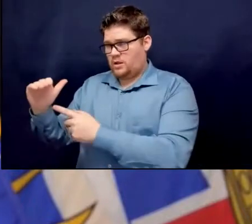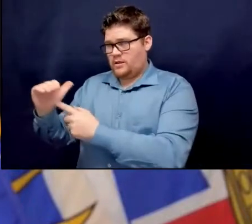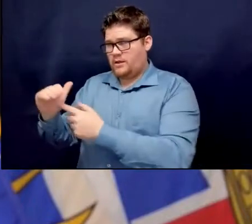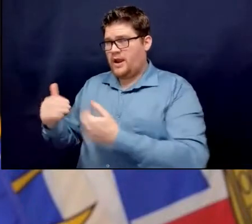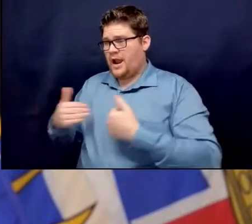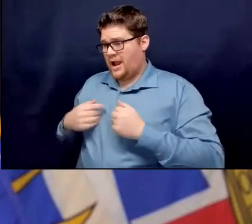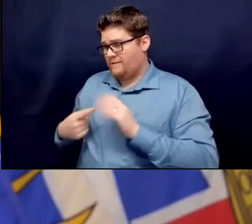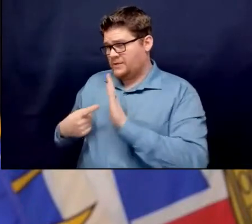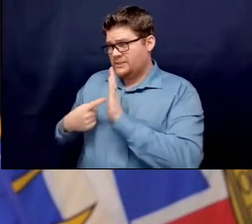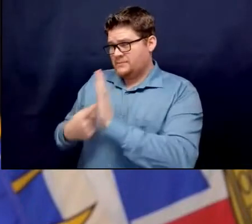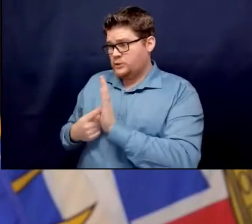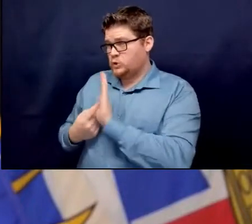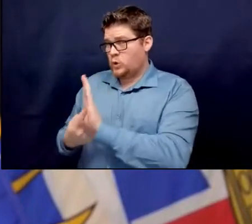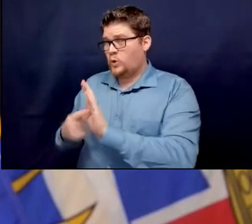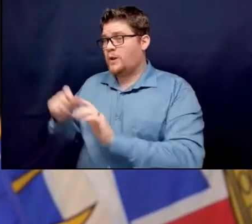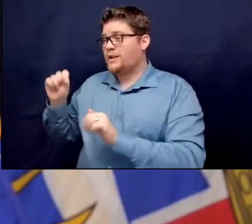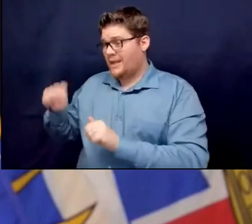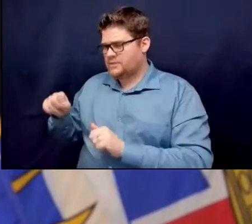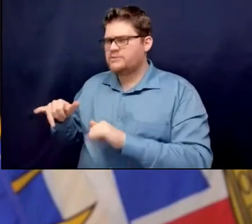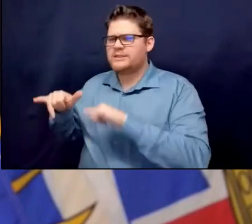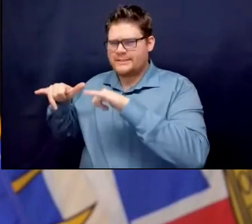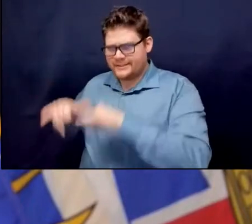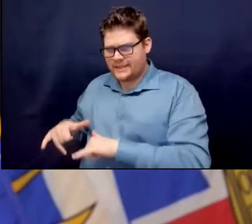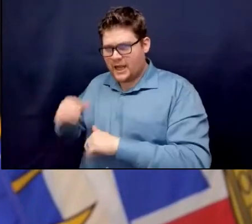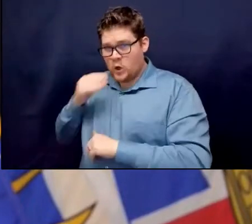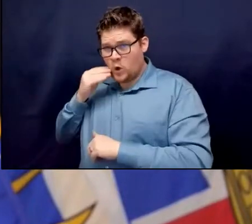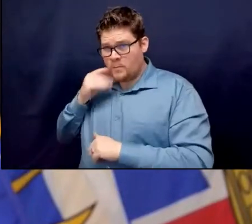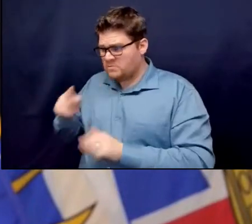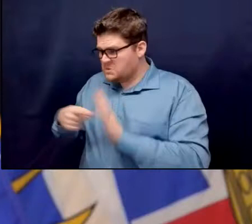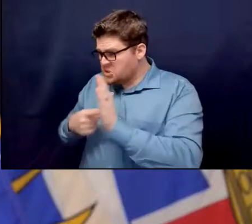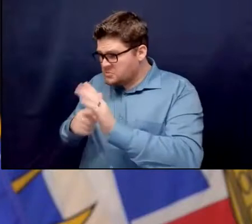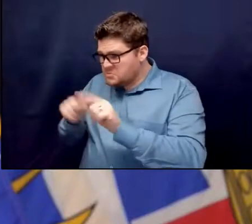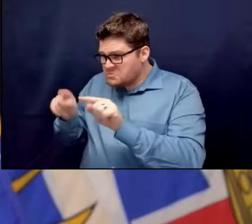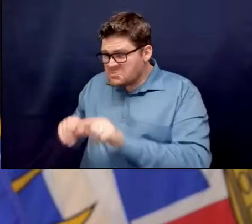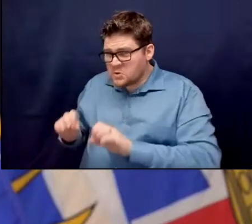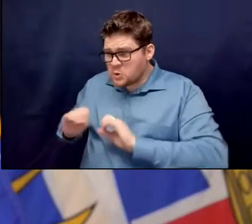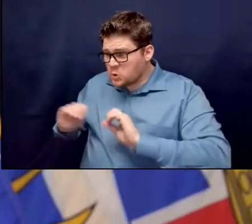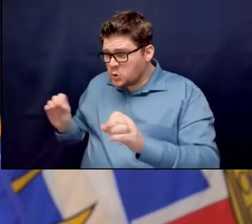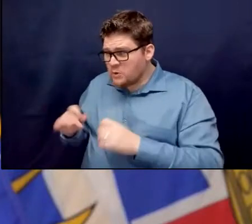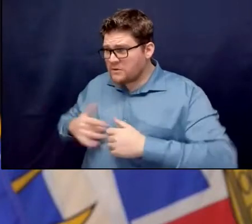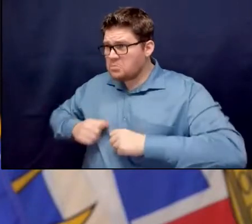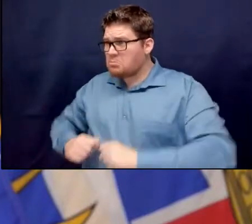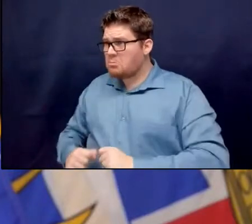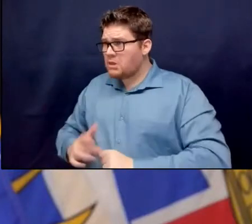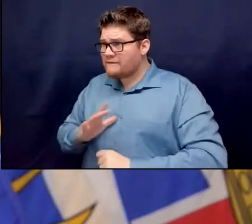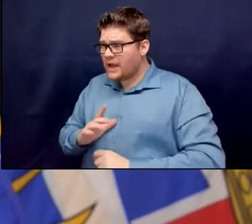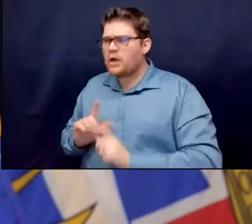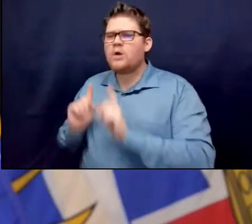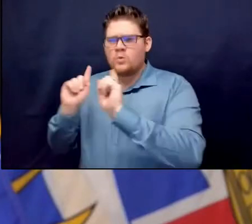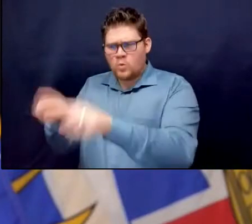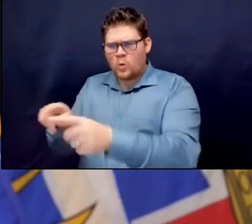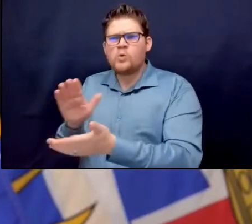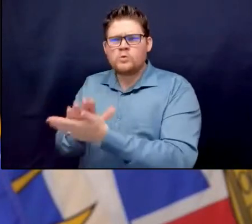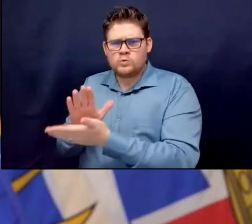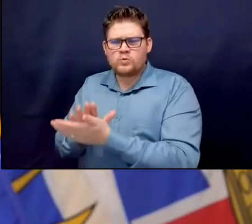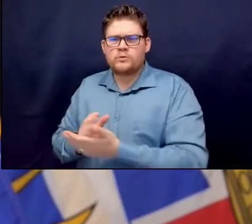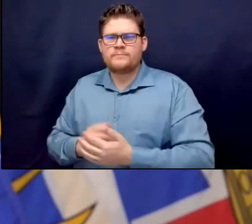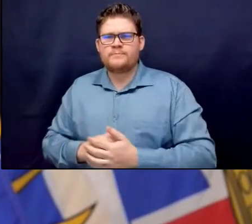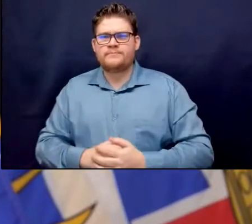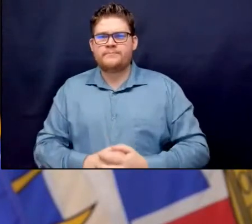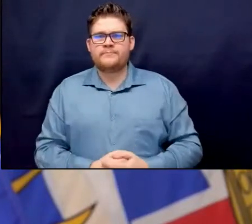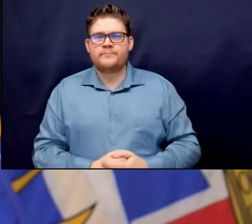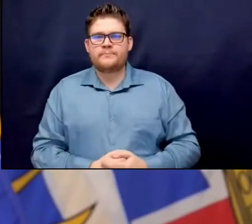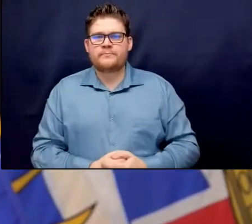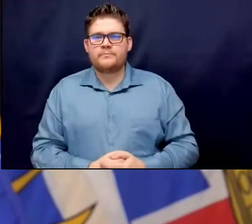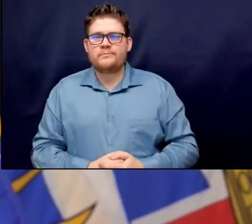test positive, then the five-day period of isolation. But if you have mild illness and not tested, it goes